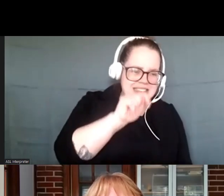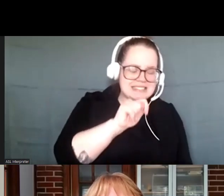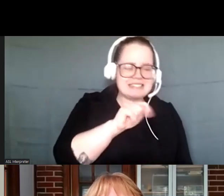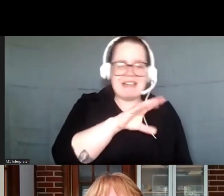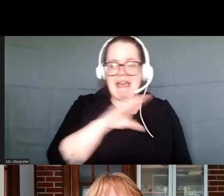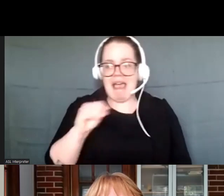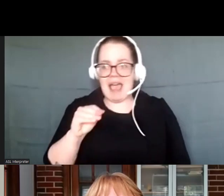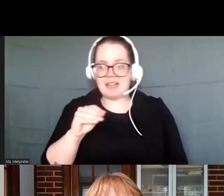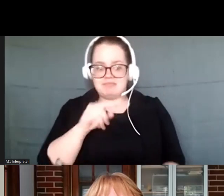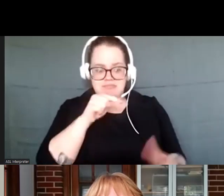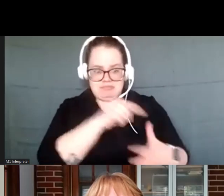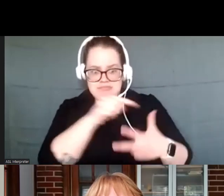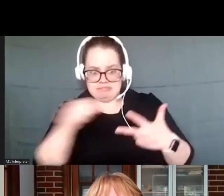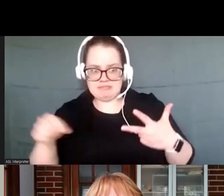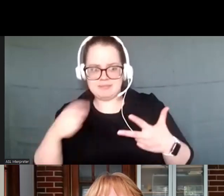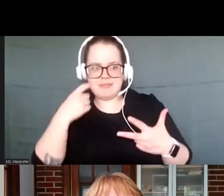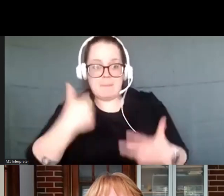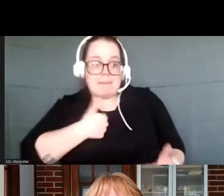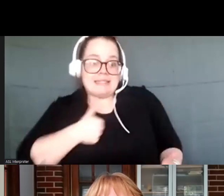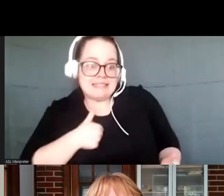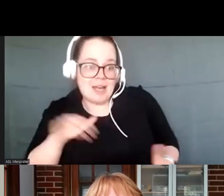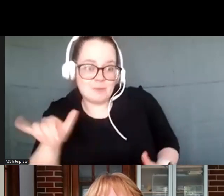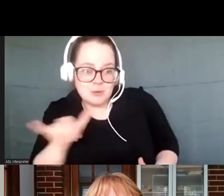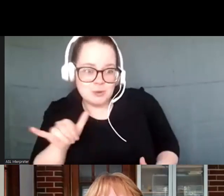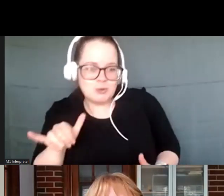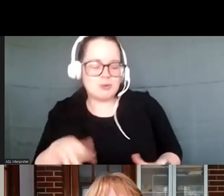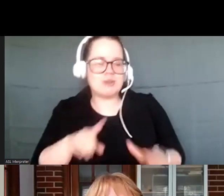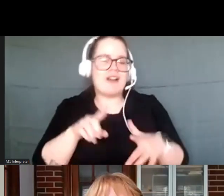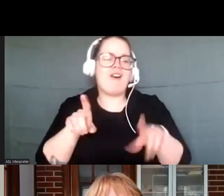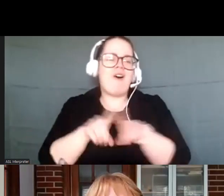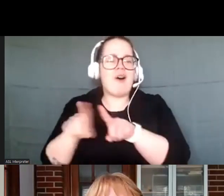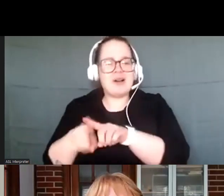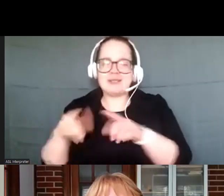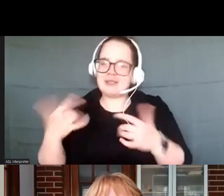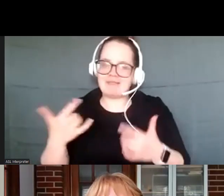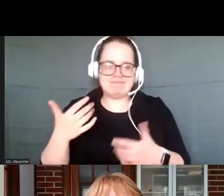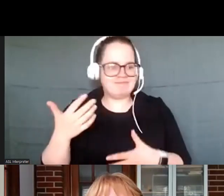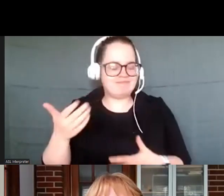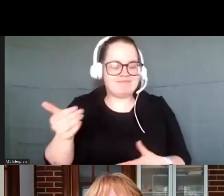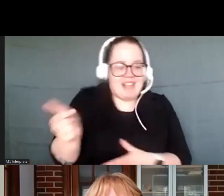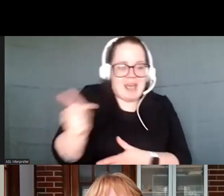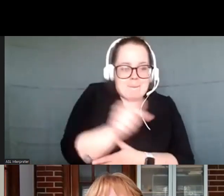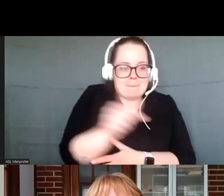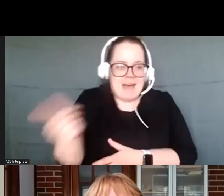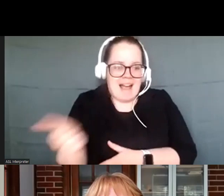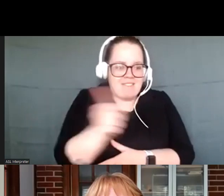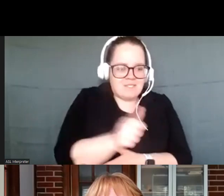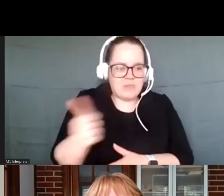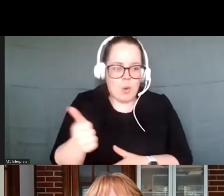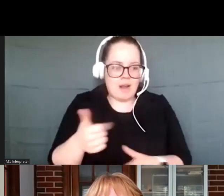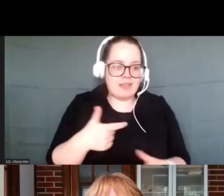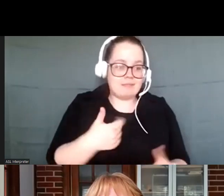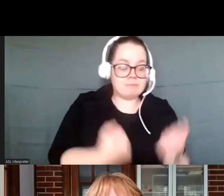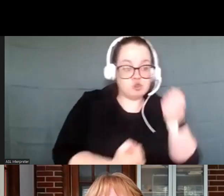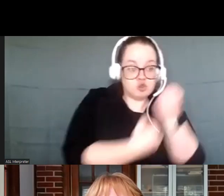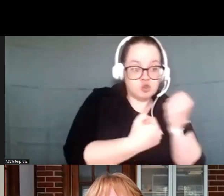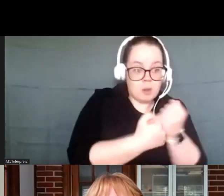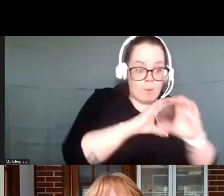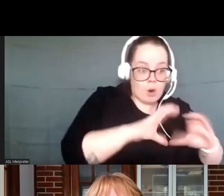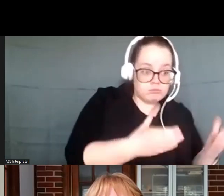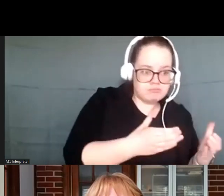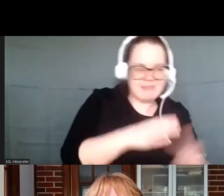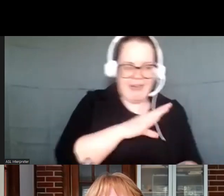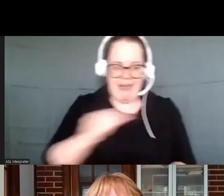own, and I have kind of swam in and out of having support and being very DIY my whole